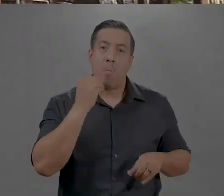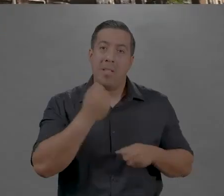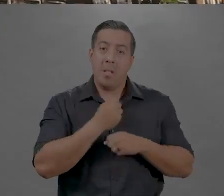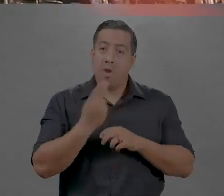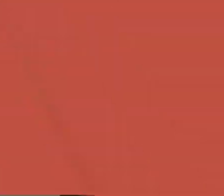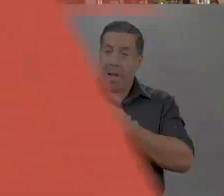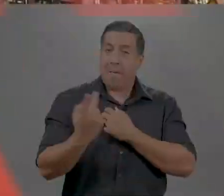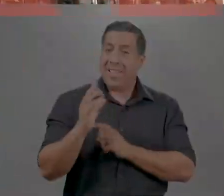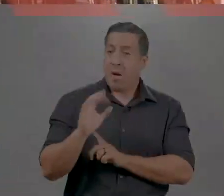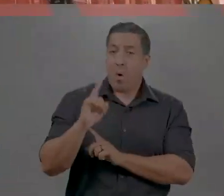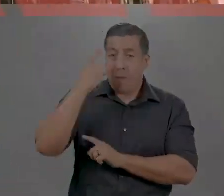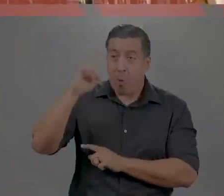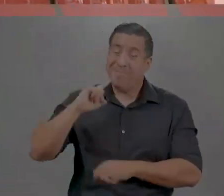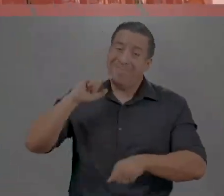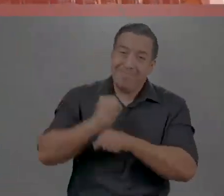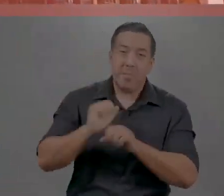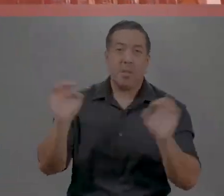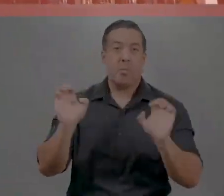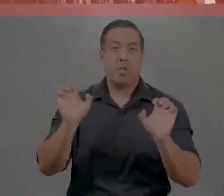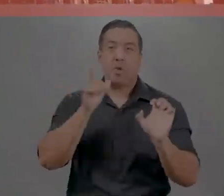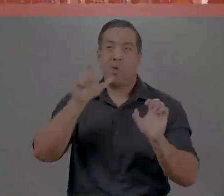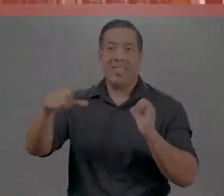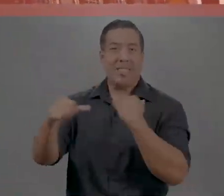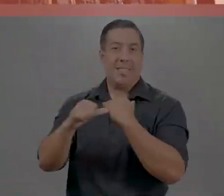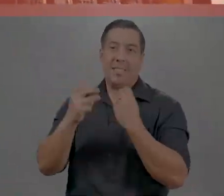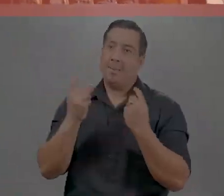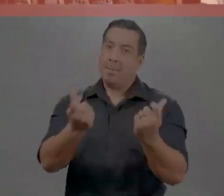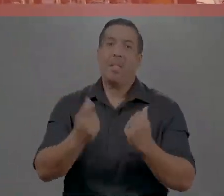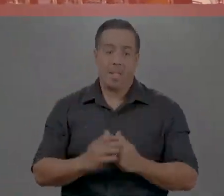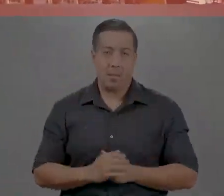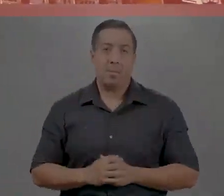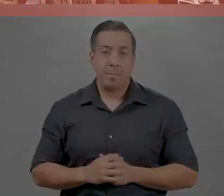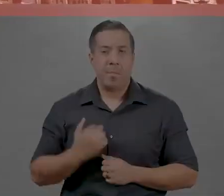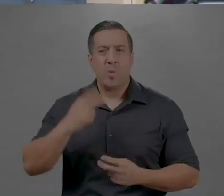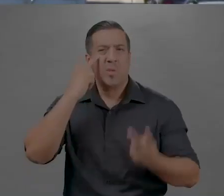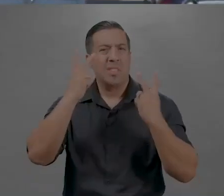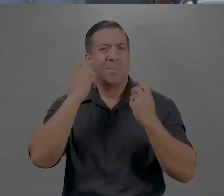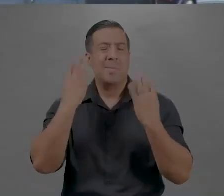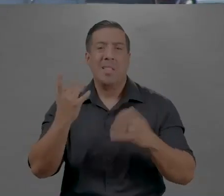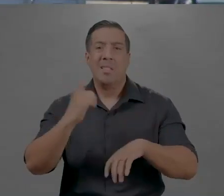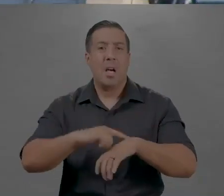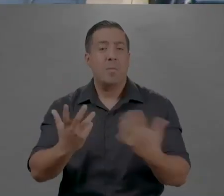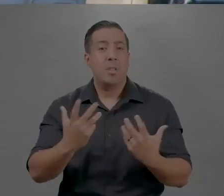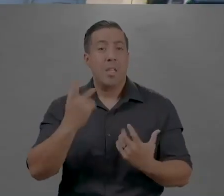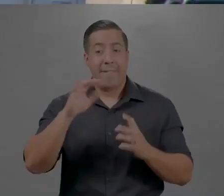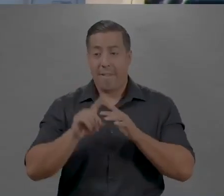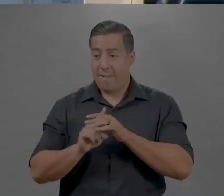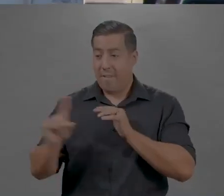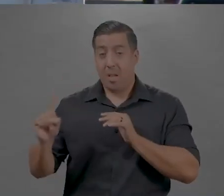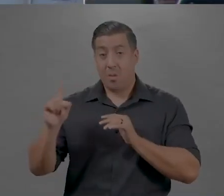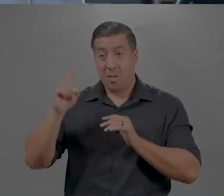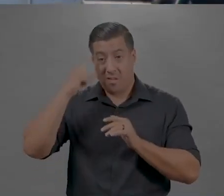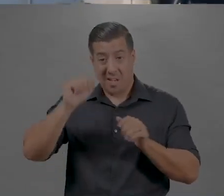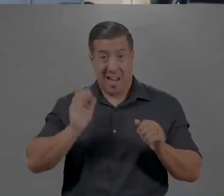by staying in your home and saving 911 for those who have an emergency and need assistance immediately. As we've seen